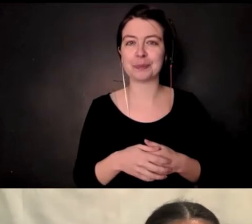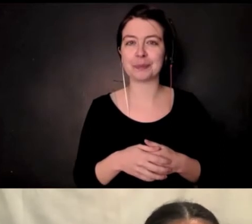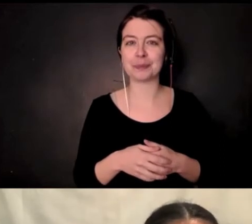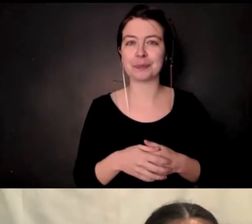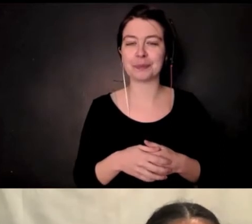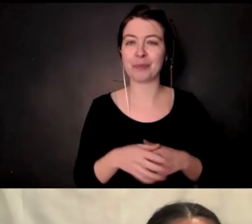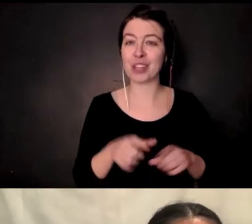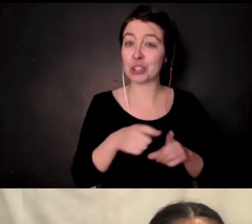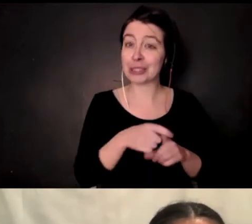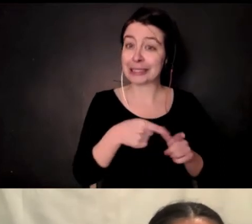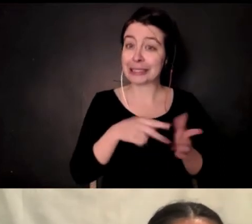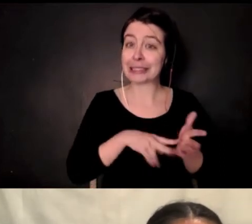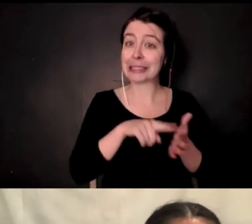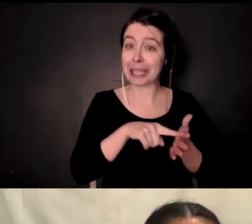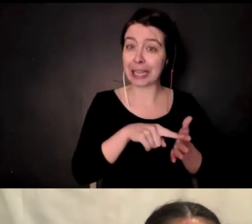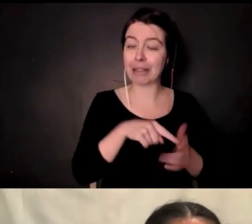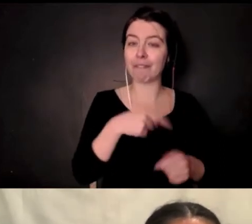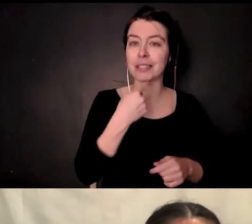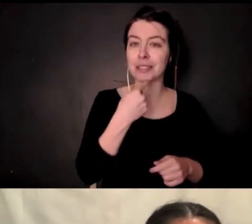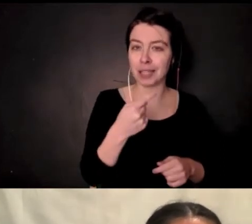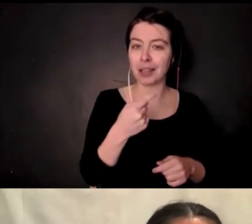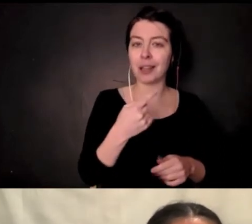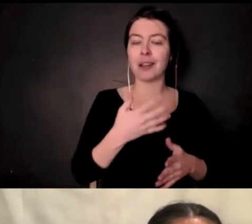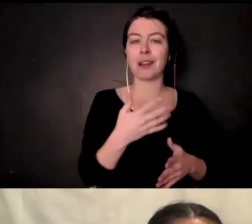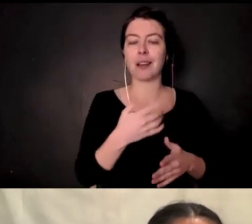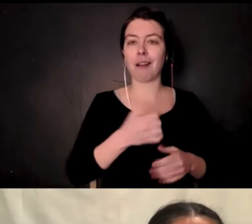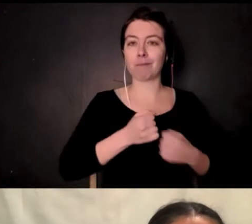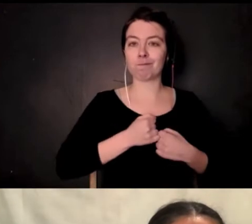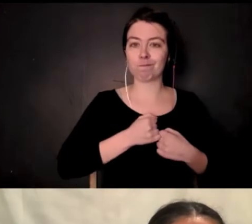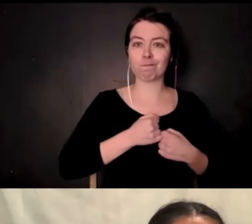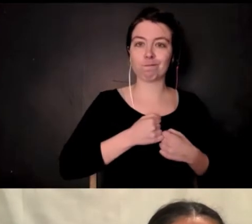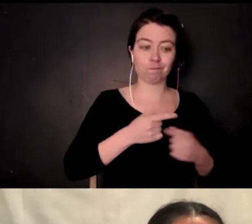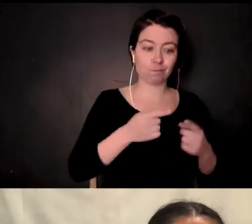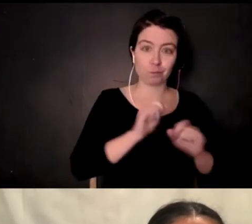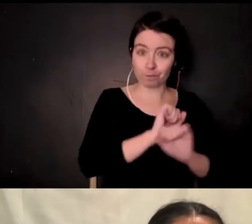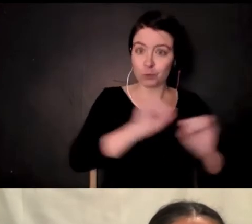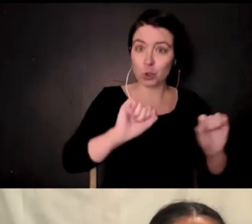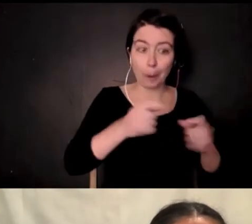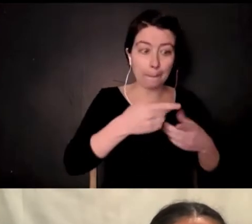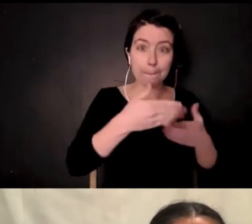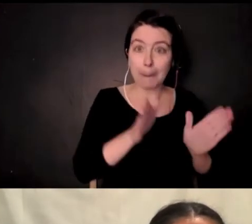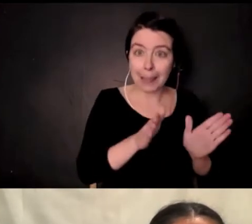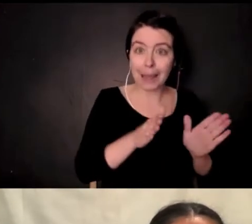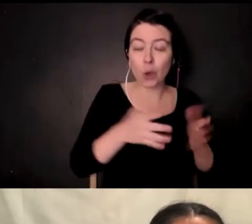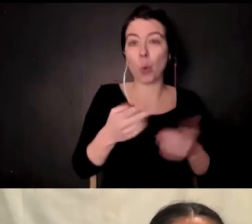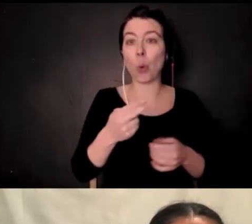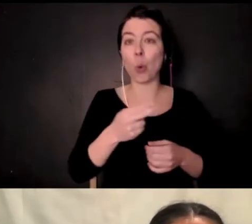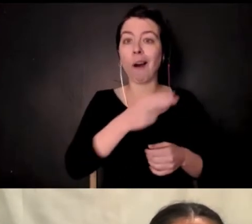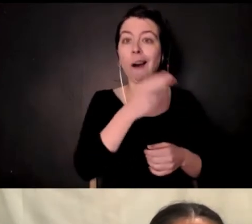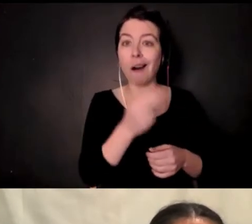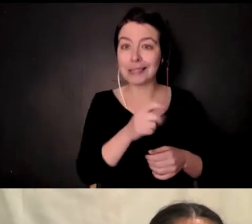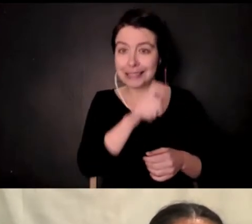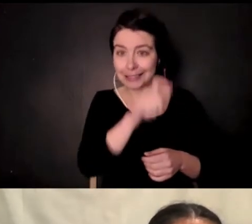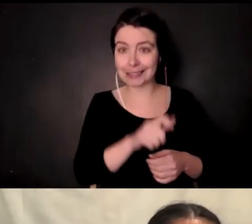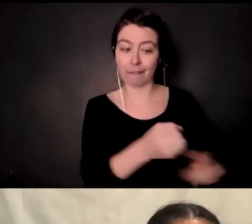and our artists' feedback a lot. And I think that's part of why it changes every time I try to describe it. But at the moment,